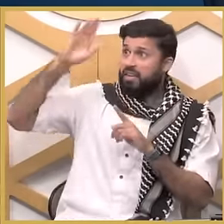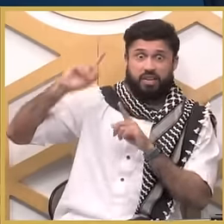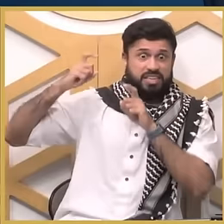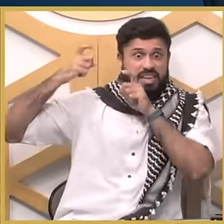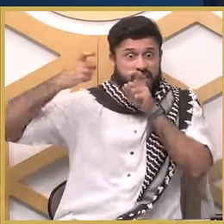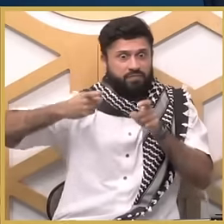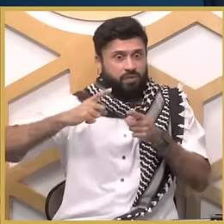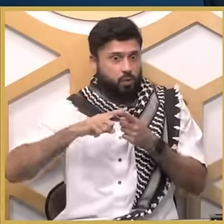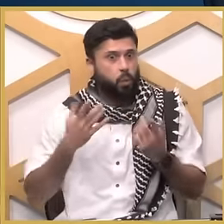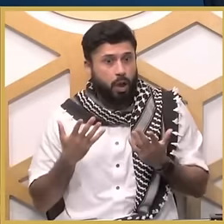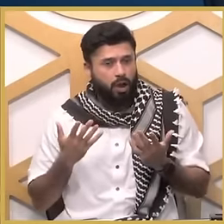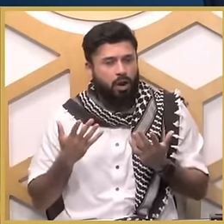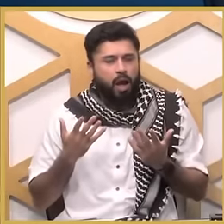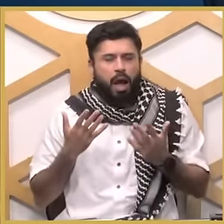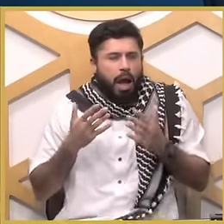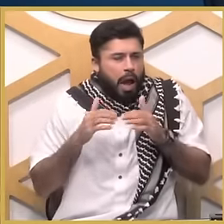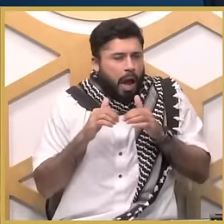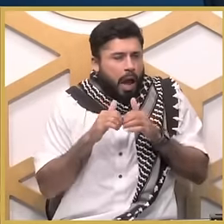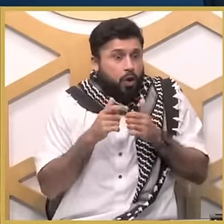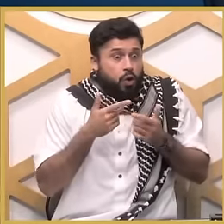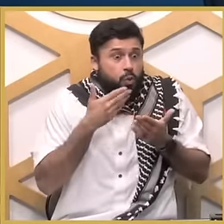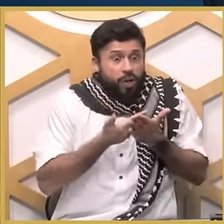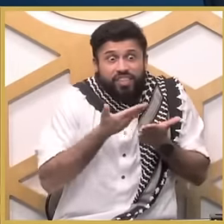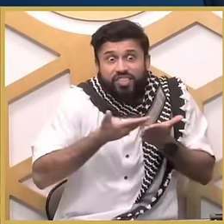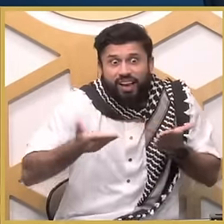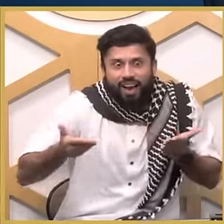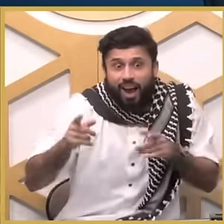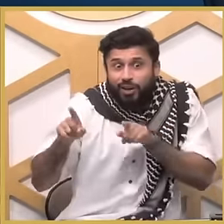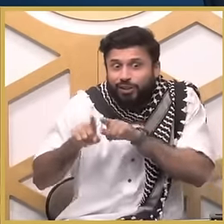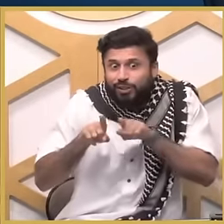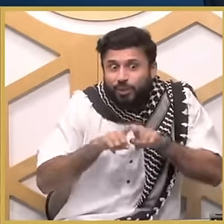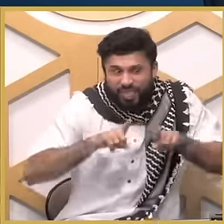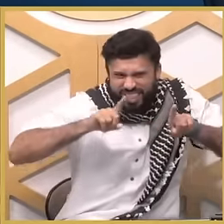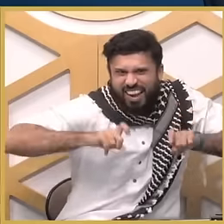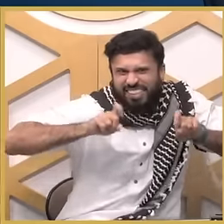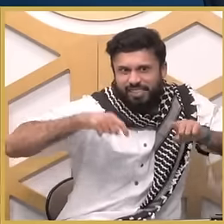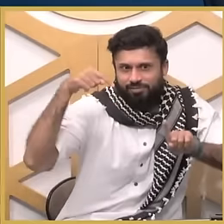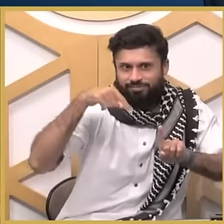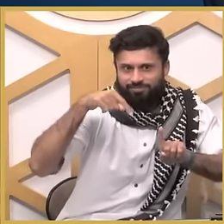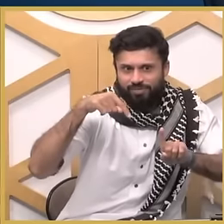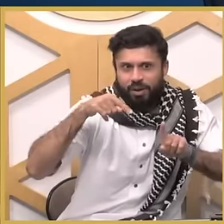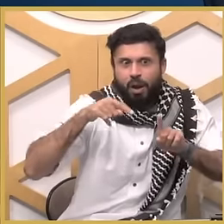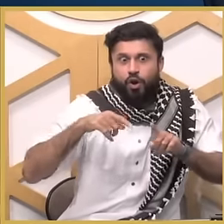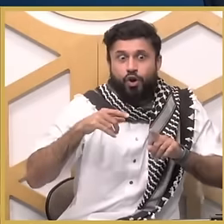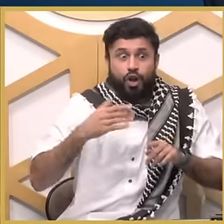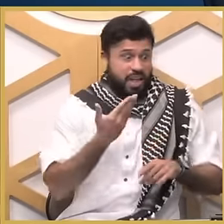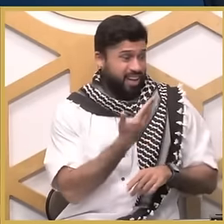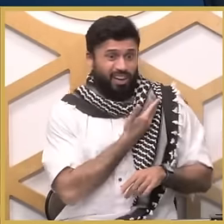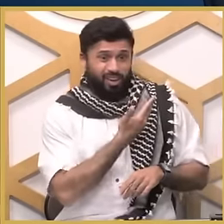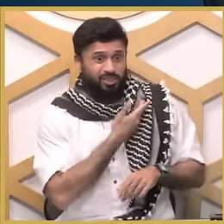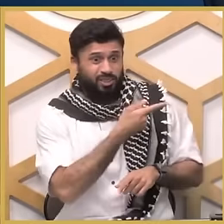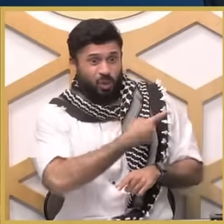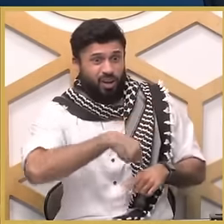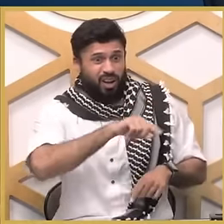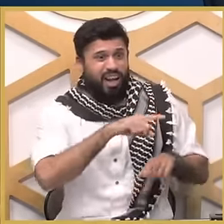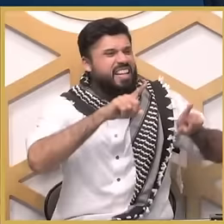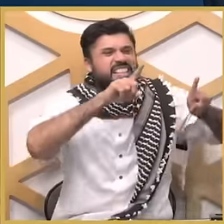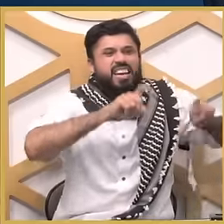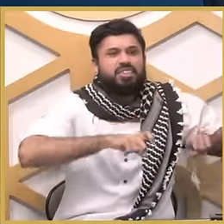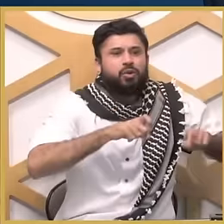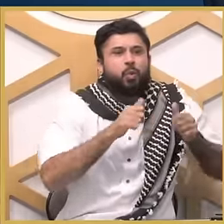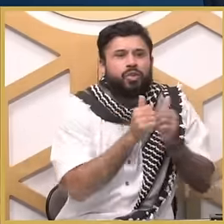to be patient. We've been tested for being compassionate and being generous and being actually grateful. Are we doing our